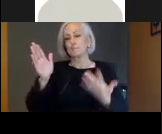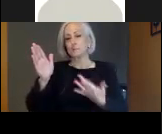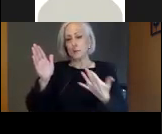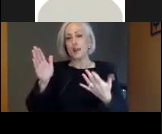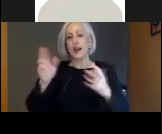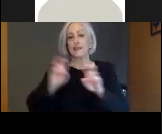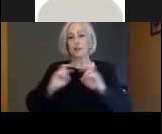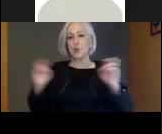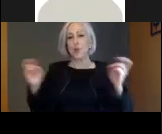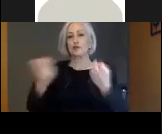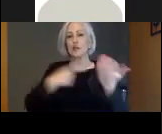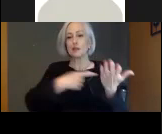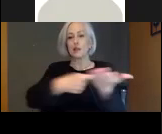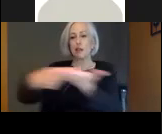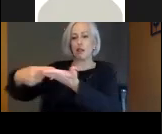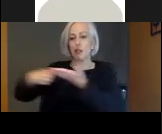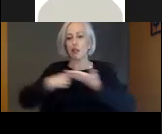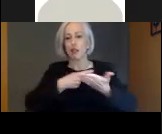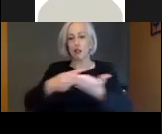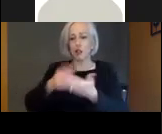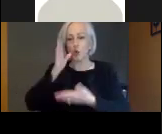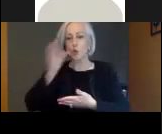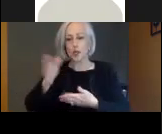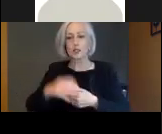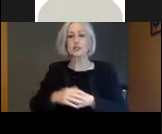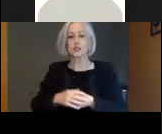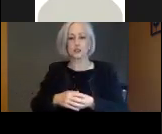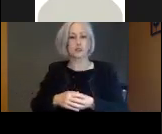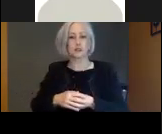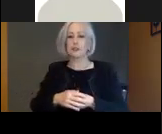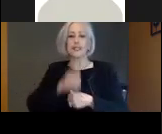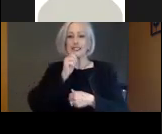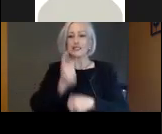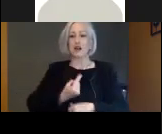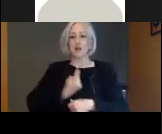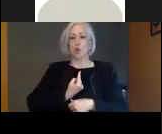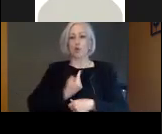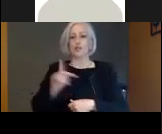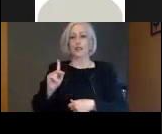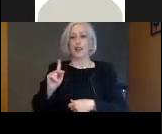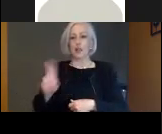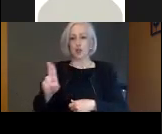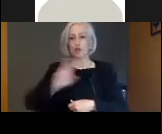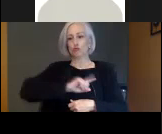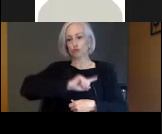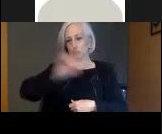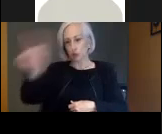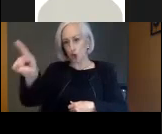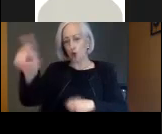roundtables together, discussions together. That it's not only just us coming over there, but that we